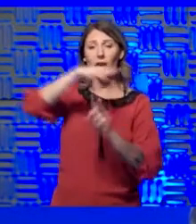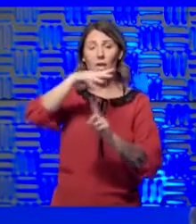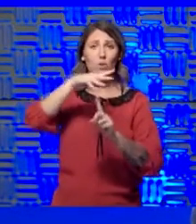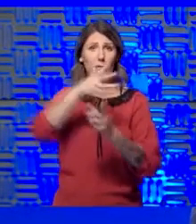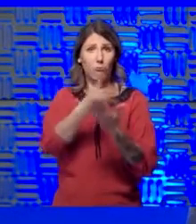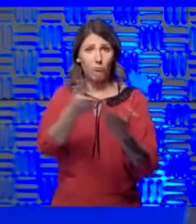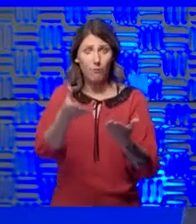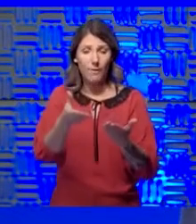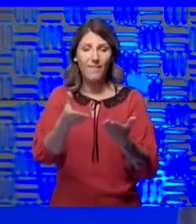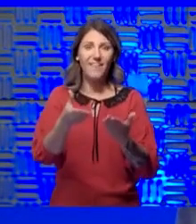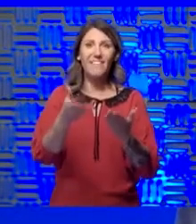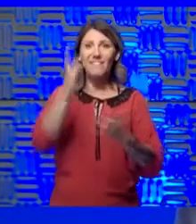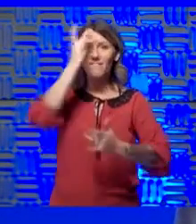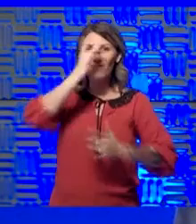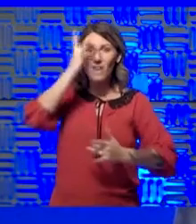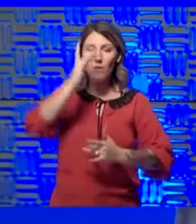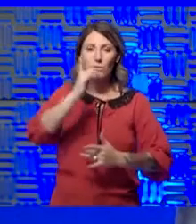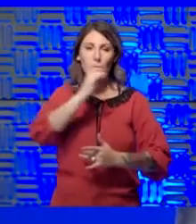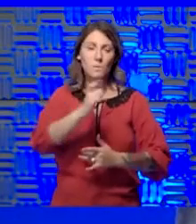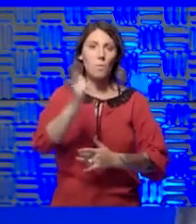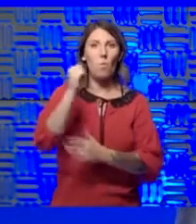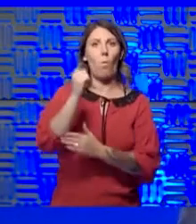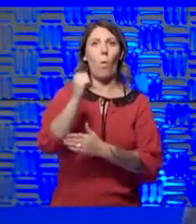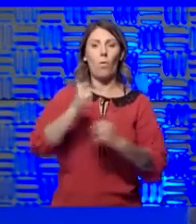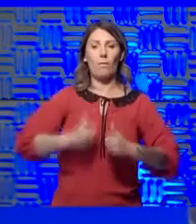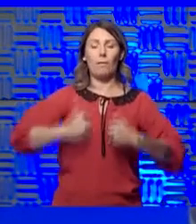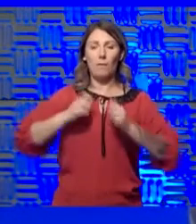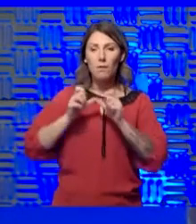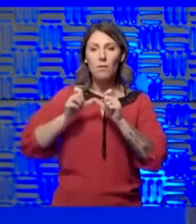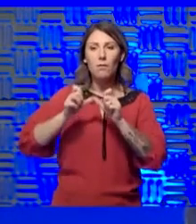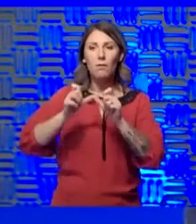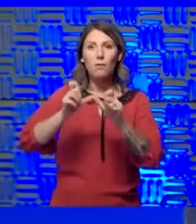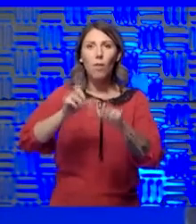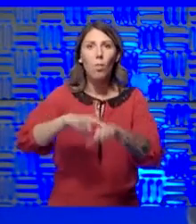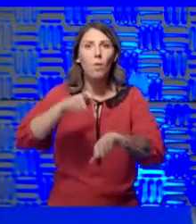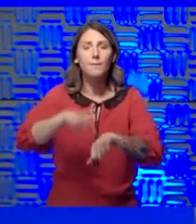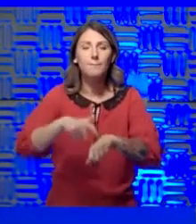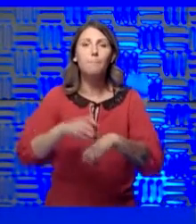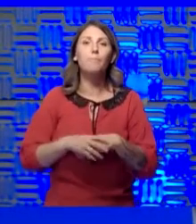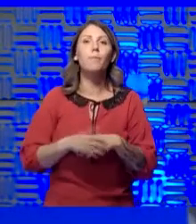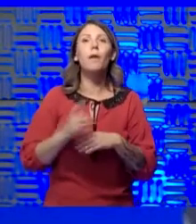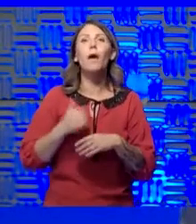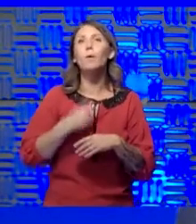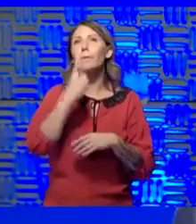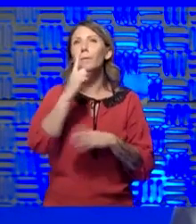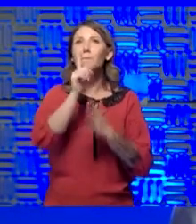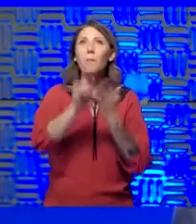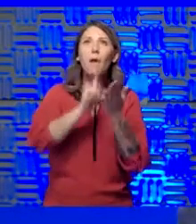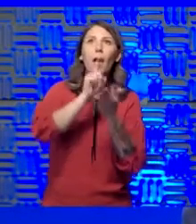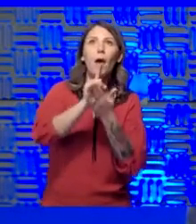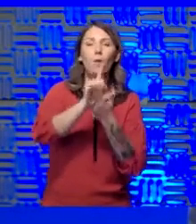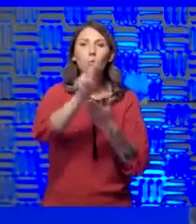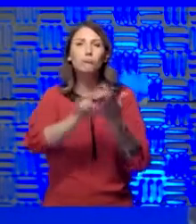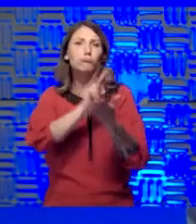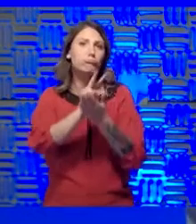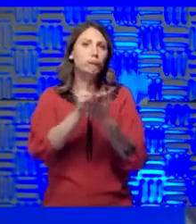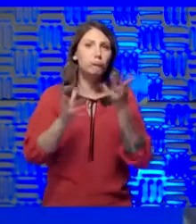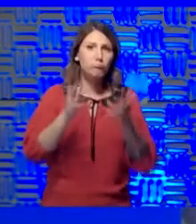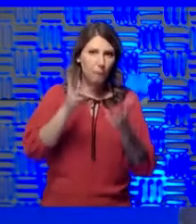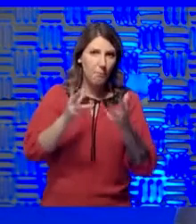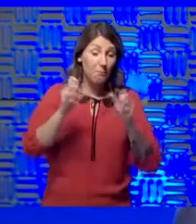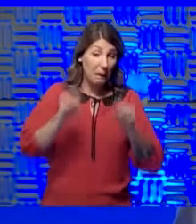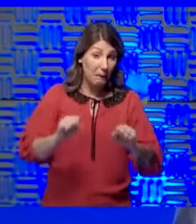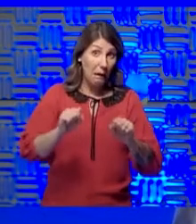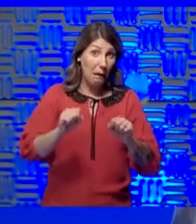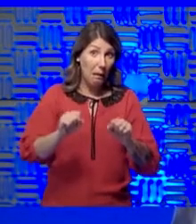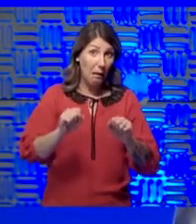virus won't live on the surfaces for an extended amount of time. I would certainly think that, an hour or two it might be viable. But again,